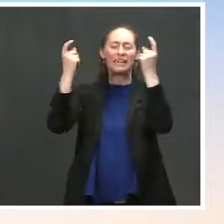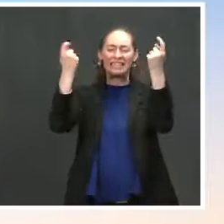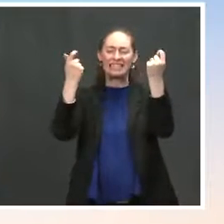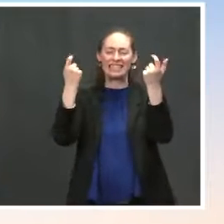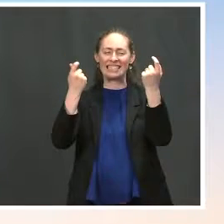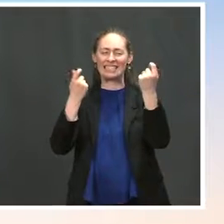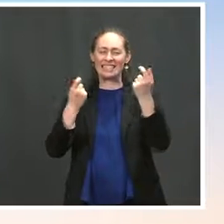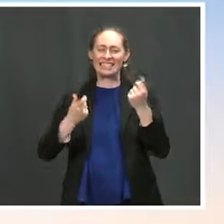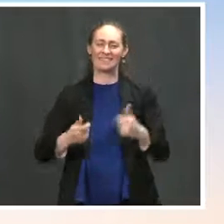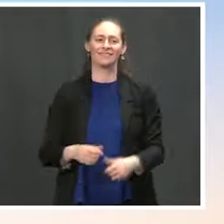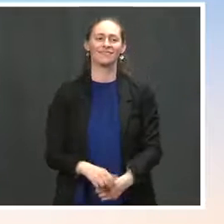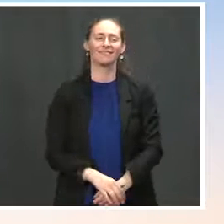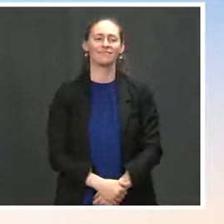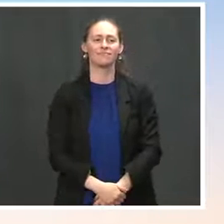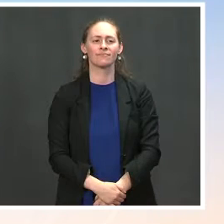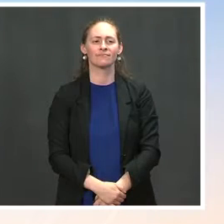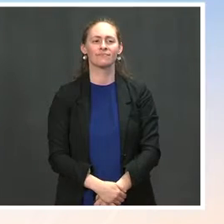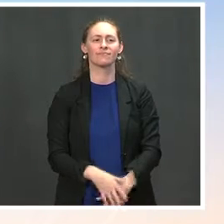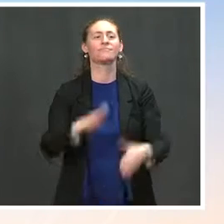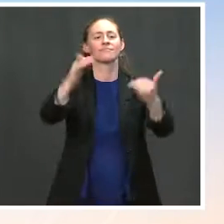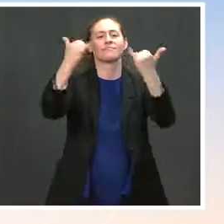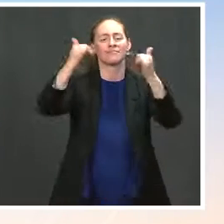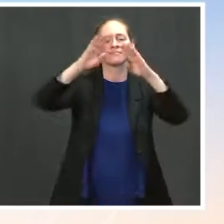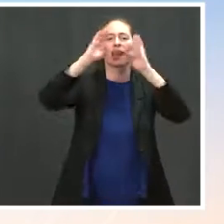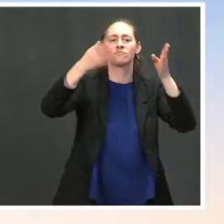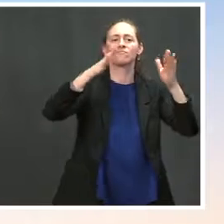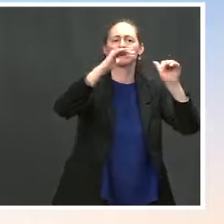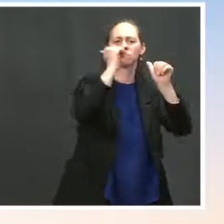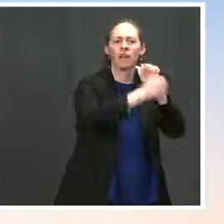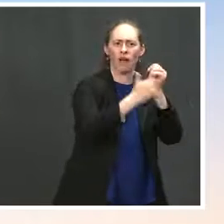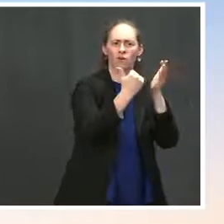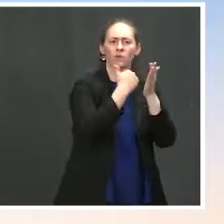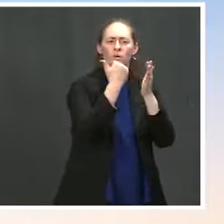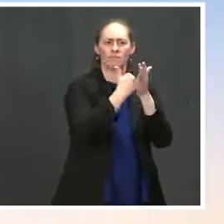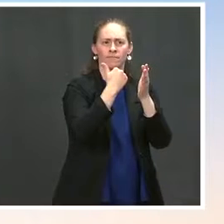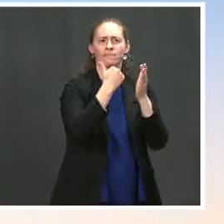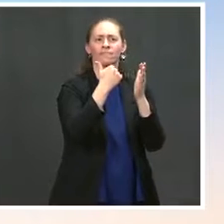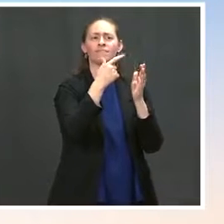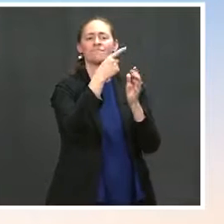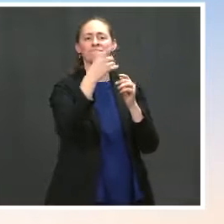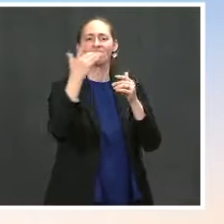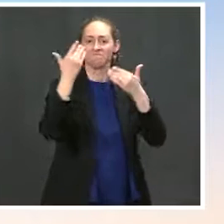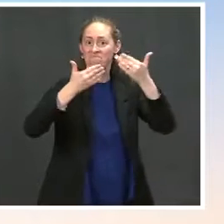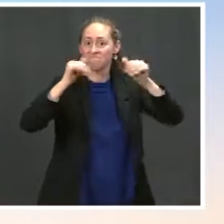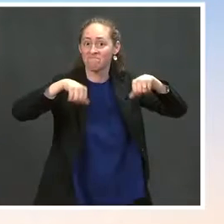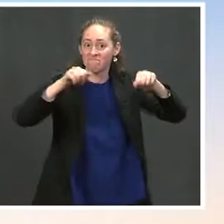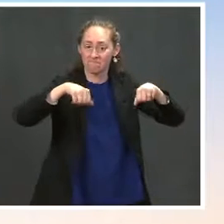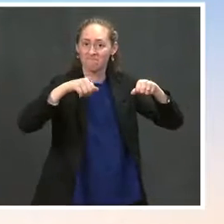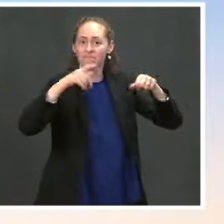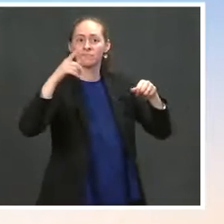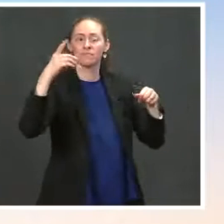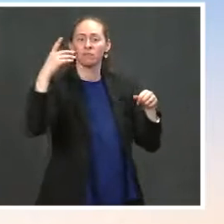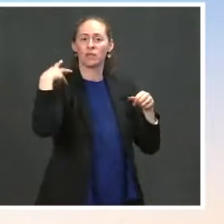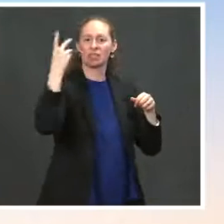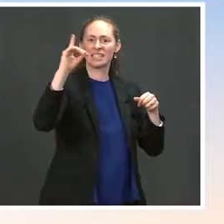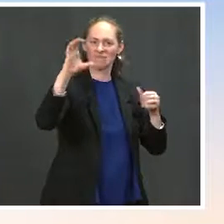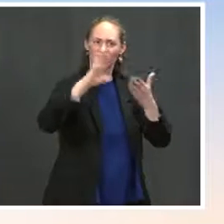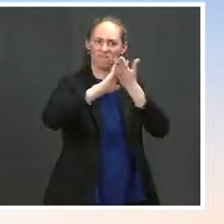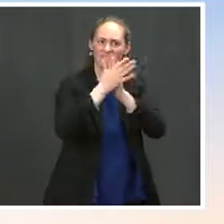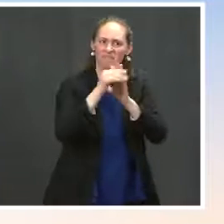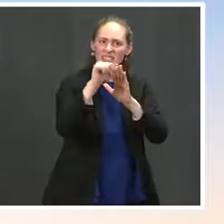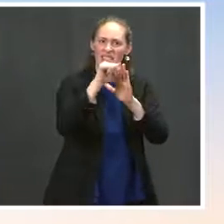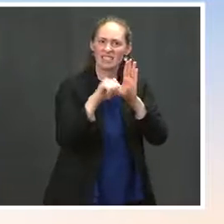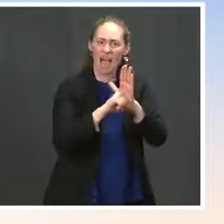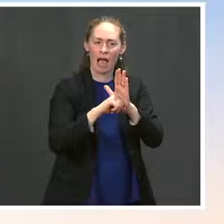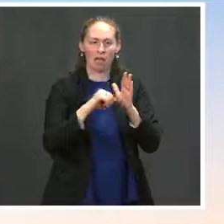passed a bill to make Washington, D.C. the 51st state. It obviously faces some tough odds in the Senate. What's the White